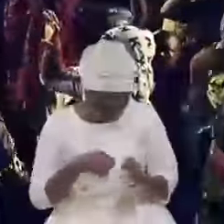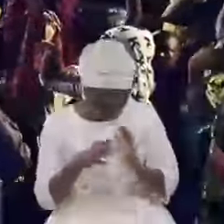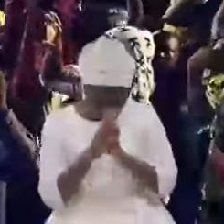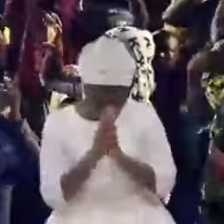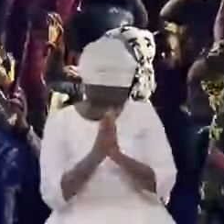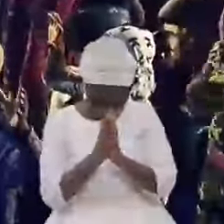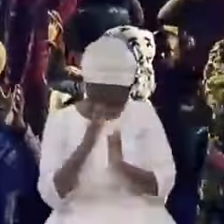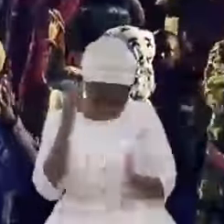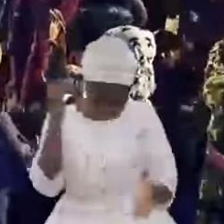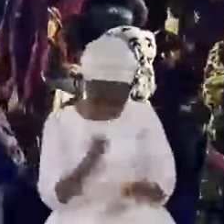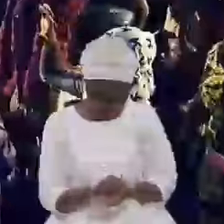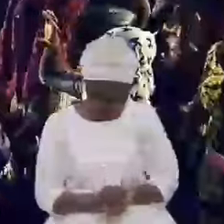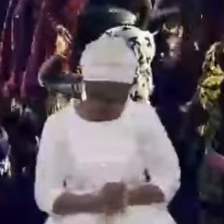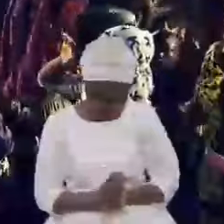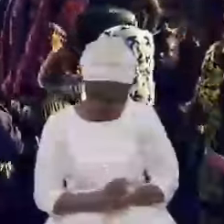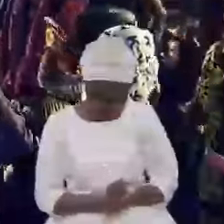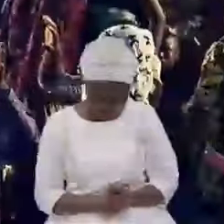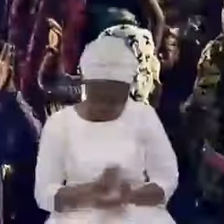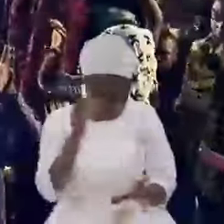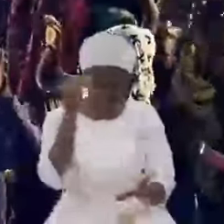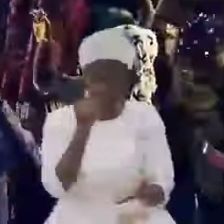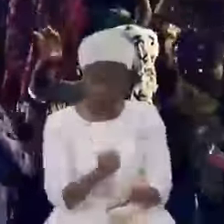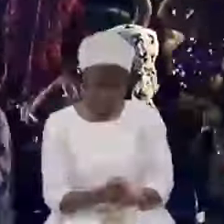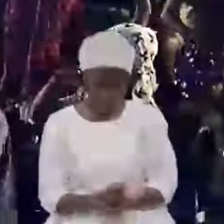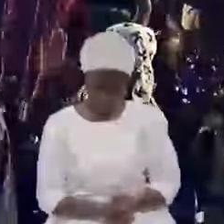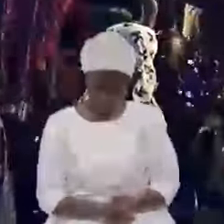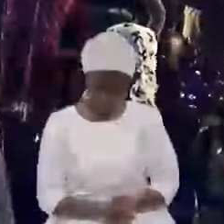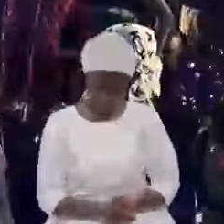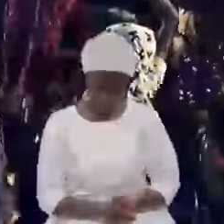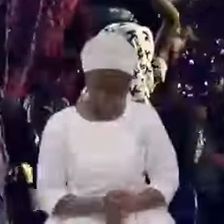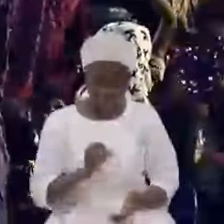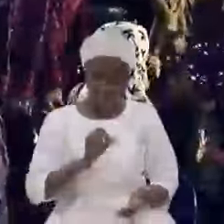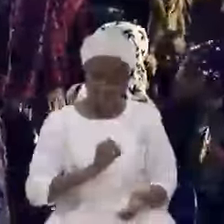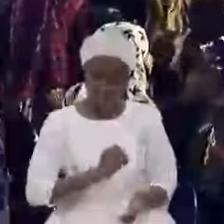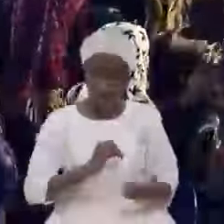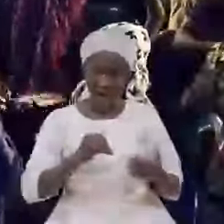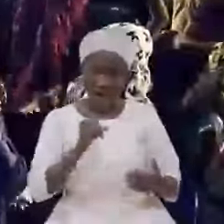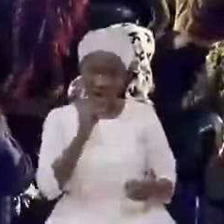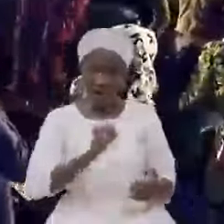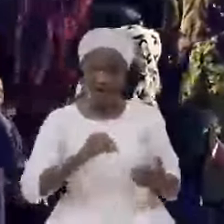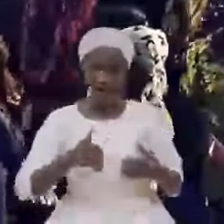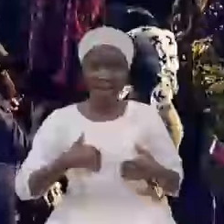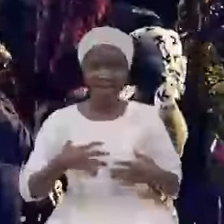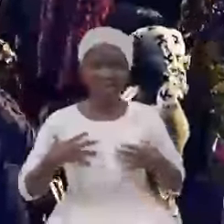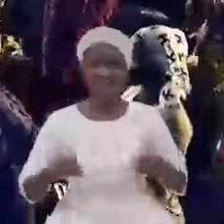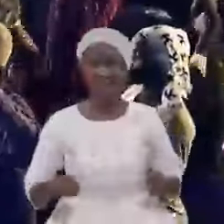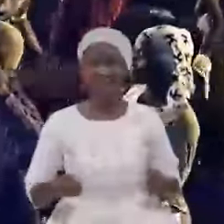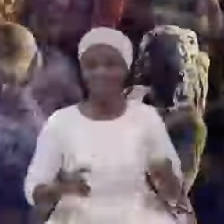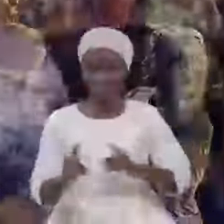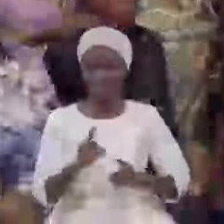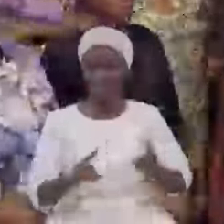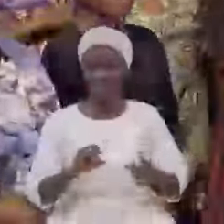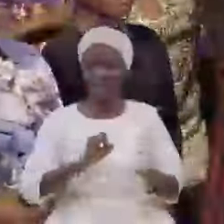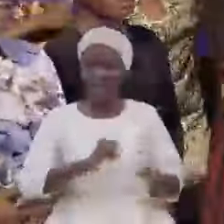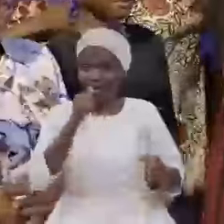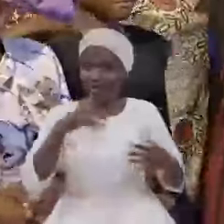Yeah. Amen. I have recovered. I am healed. I am